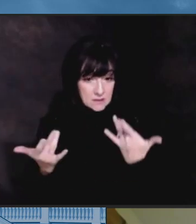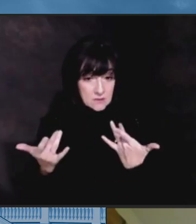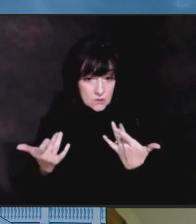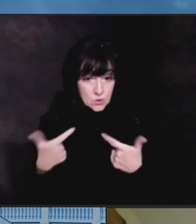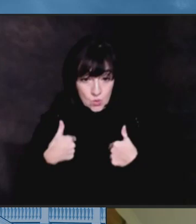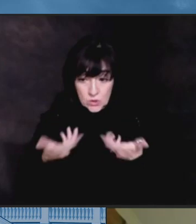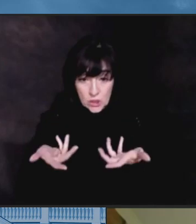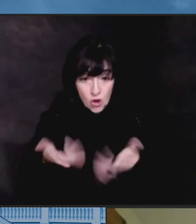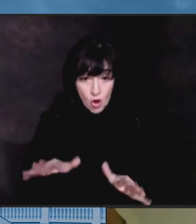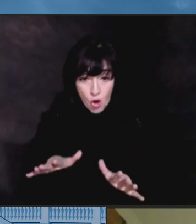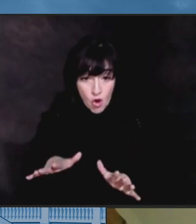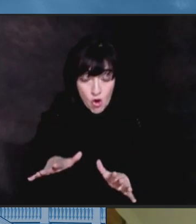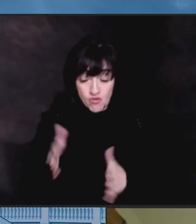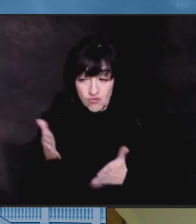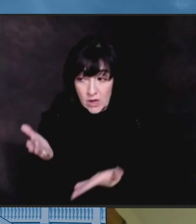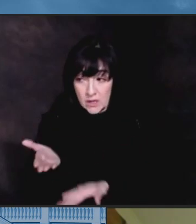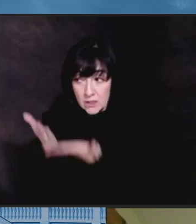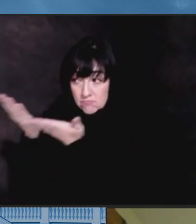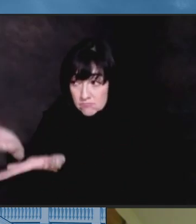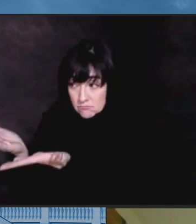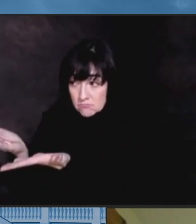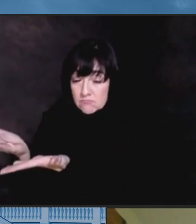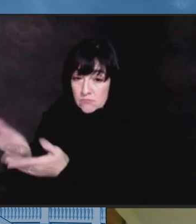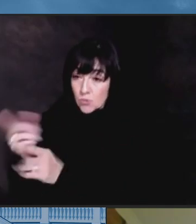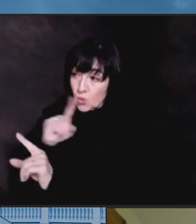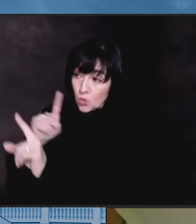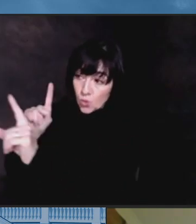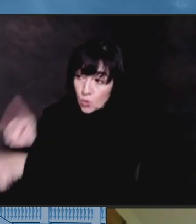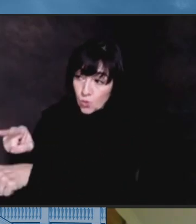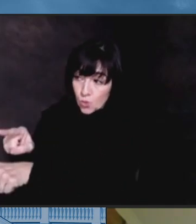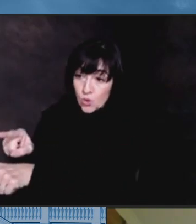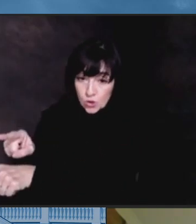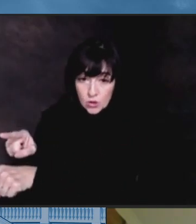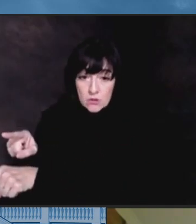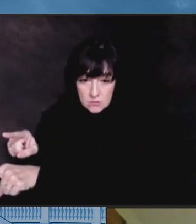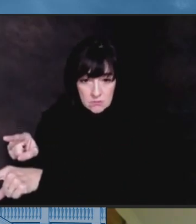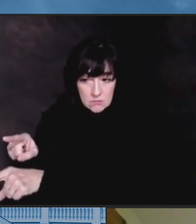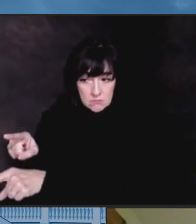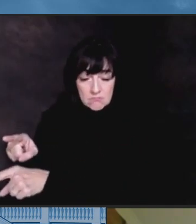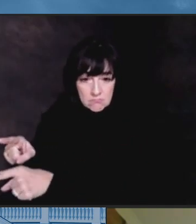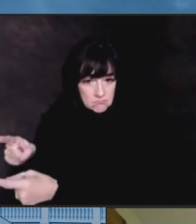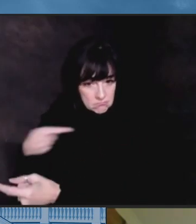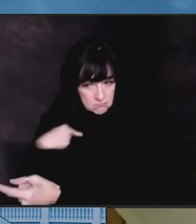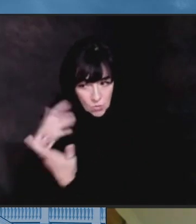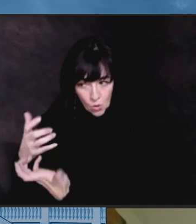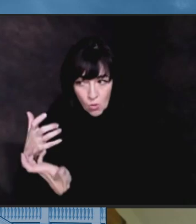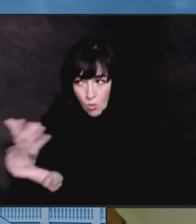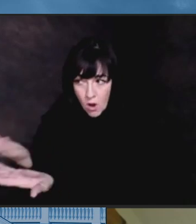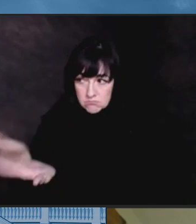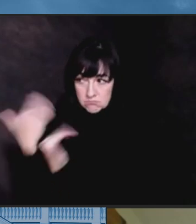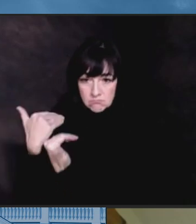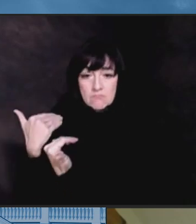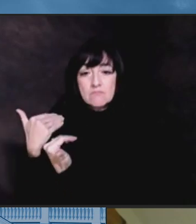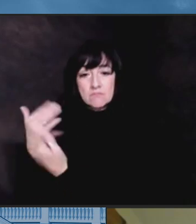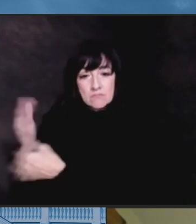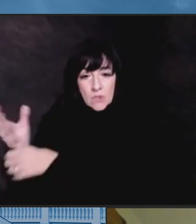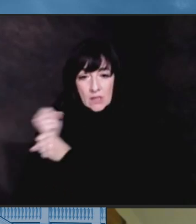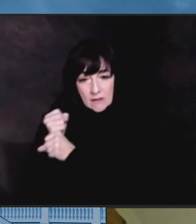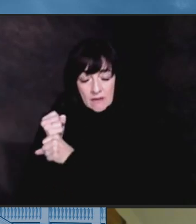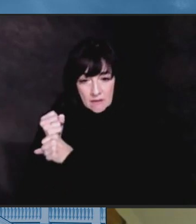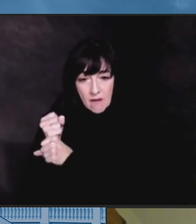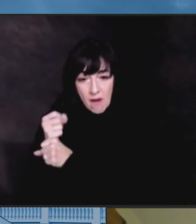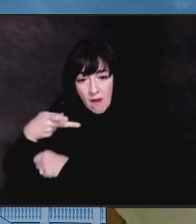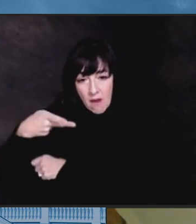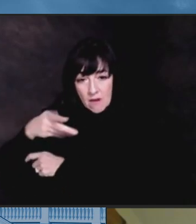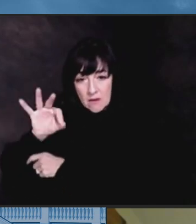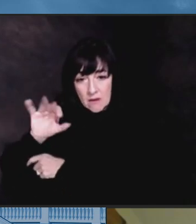our order for as much vaccine as we can get of the Pfizer vaccine. We're expecting somewhere